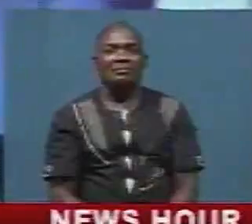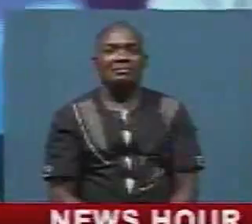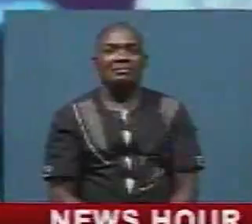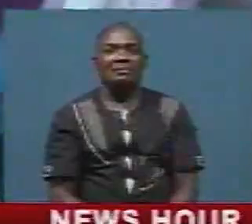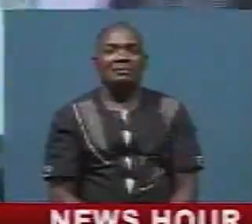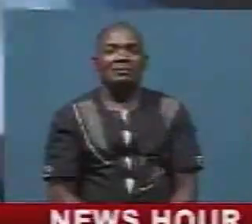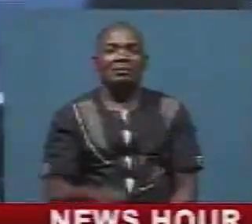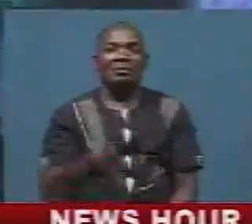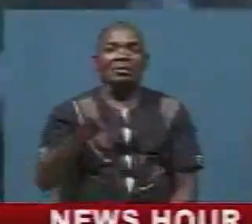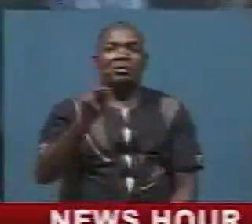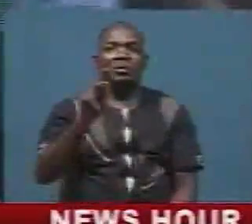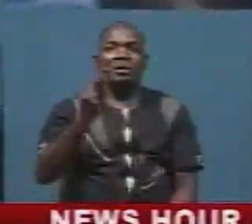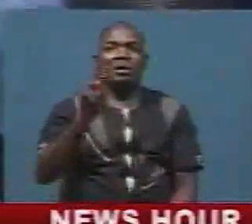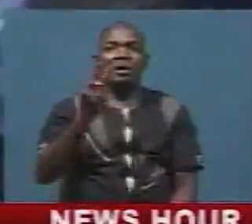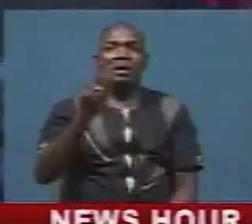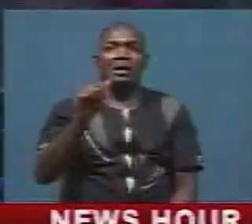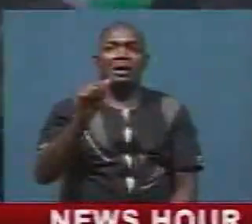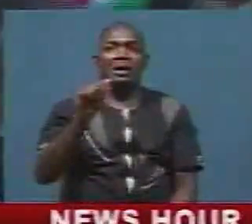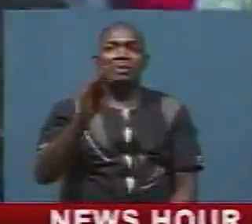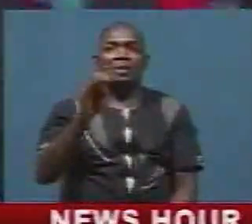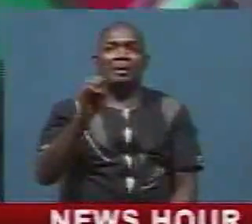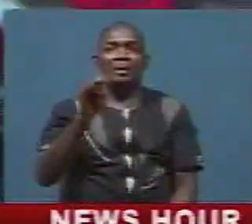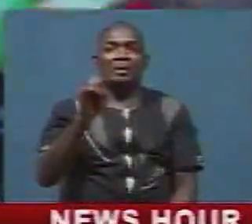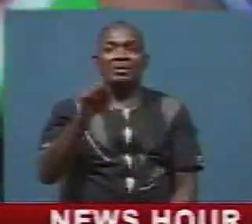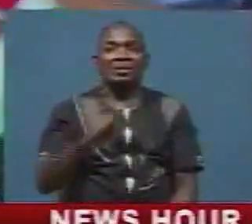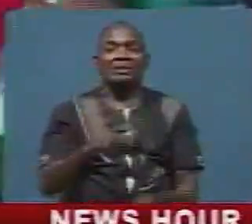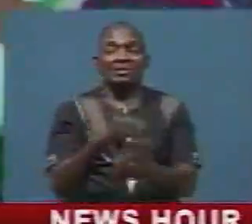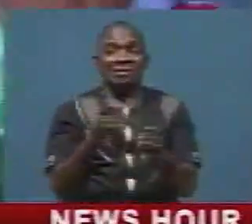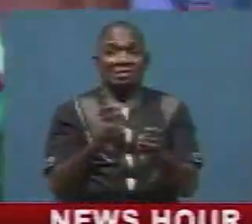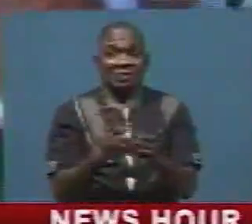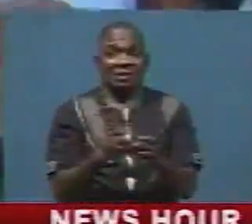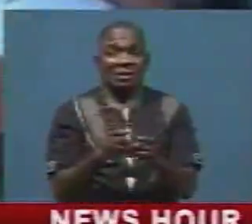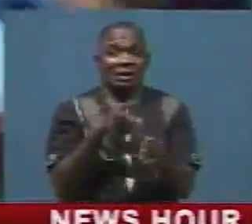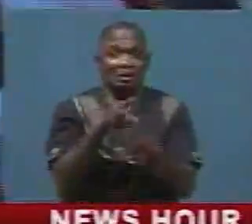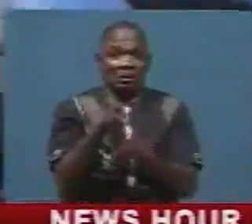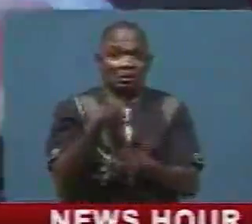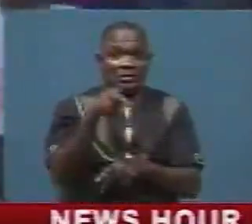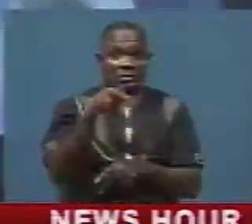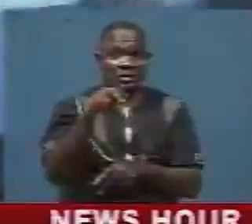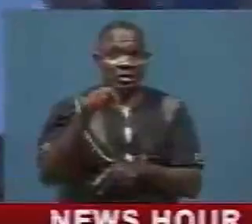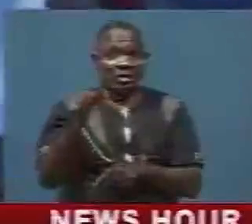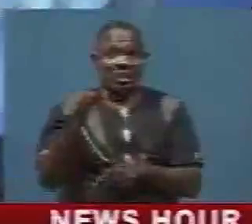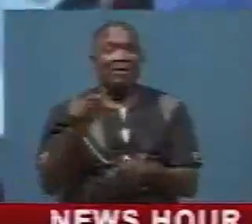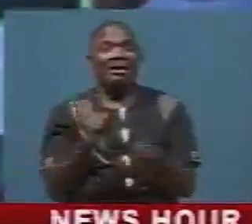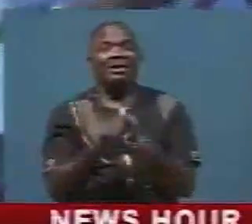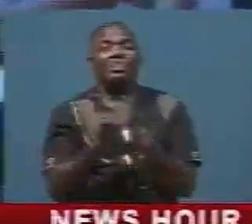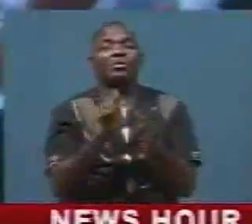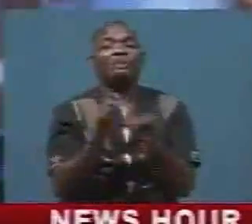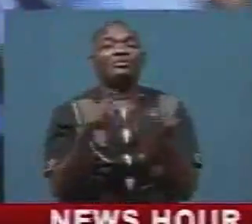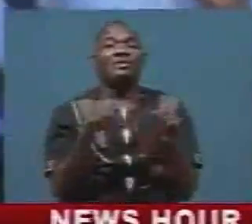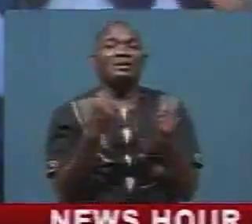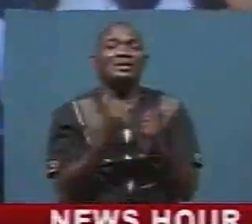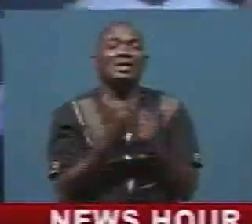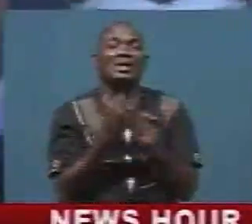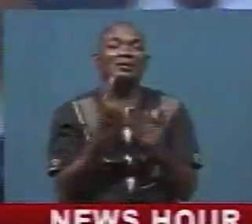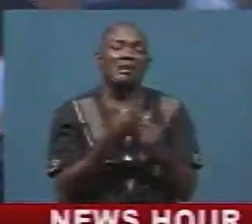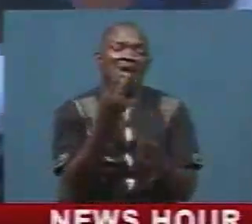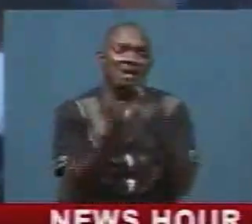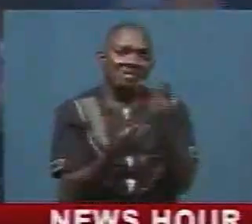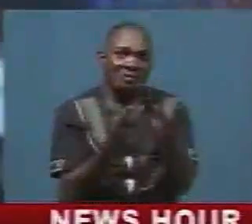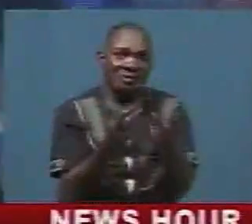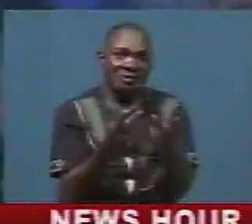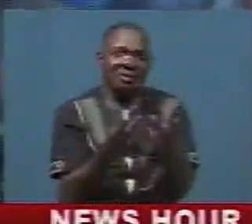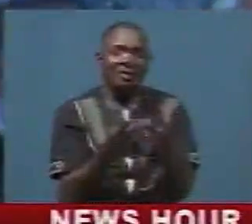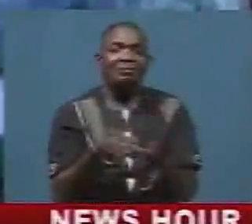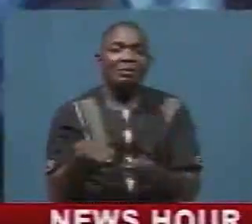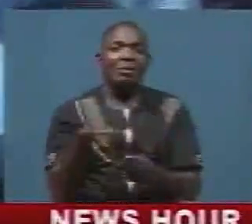In the Kwabre South District of the Ashanti region, Professor Naana Jane Opoku-Agyemang and her team first paid a courtesy call on